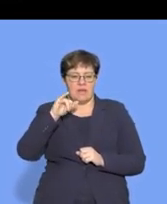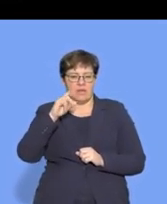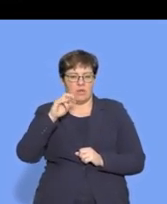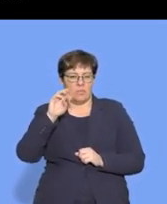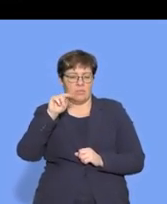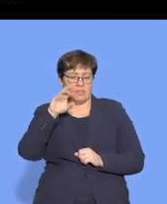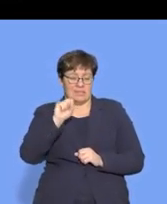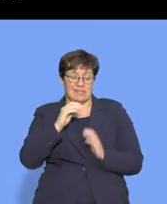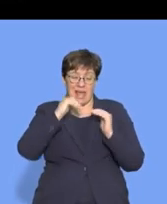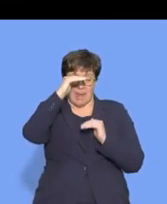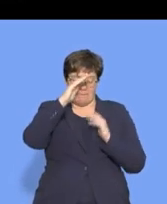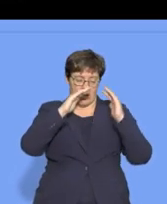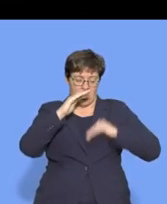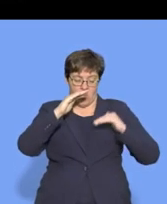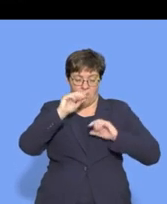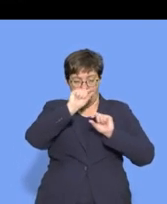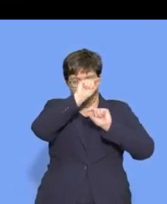epidermis.